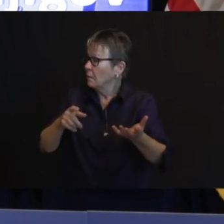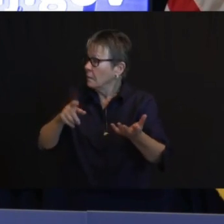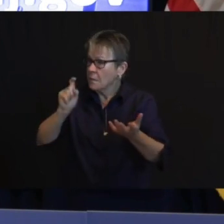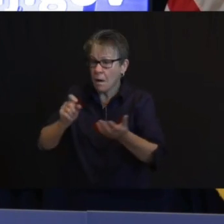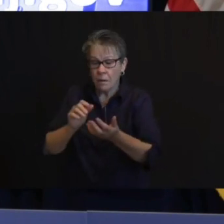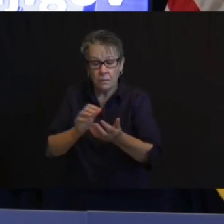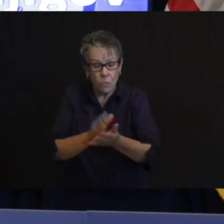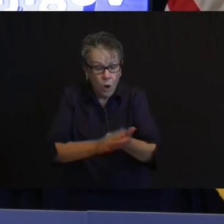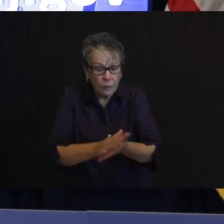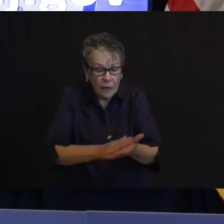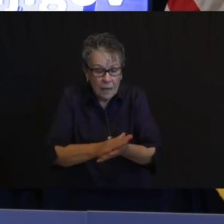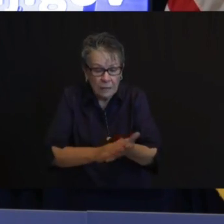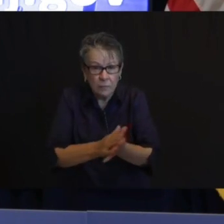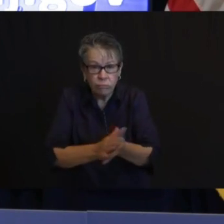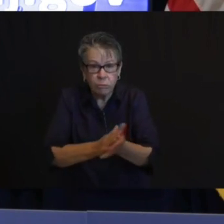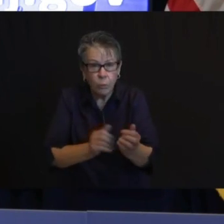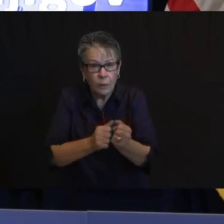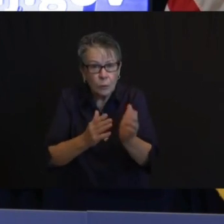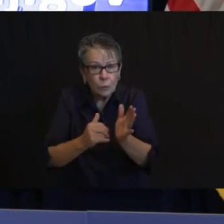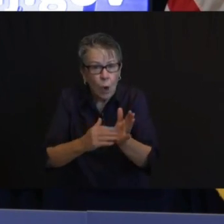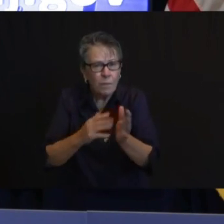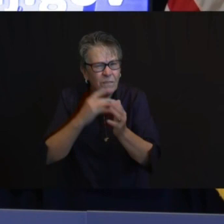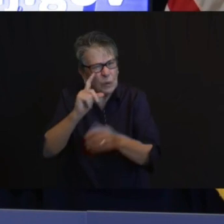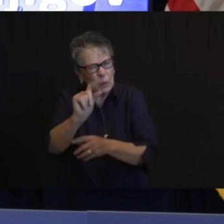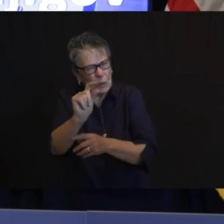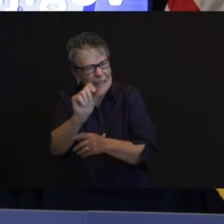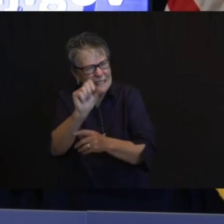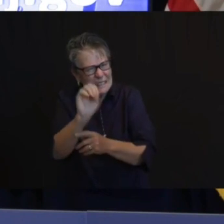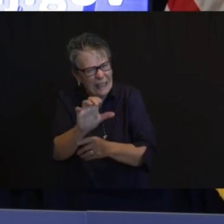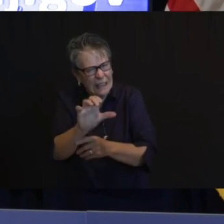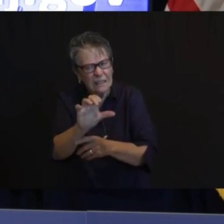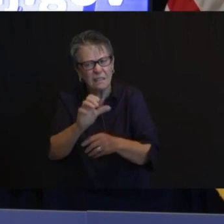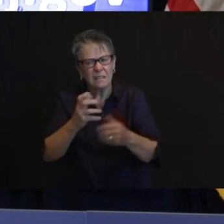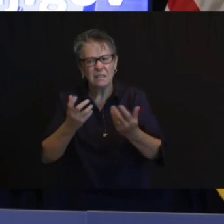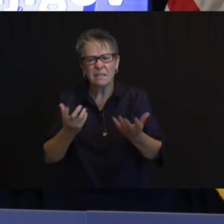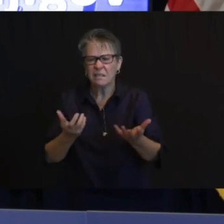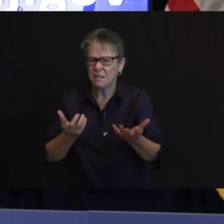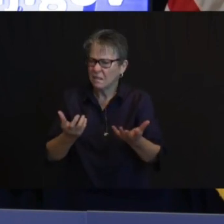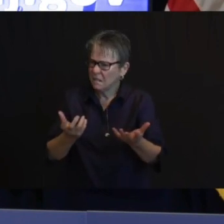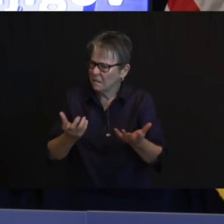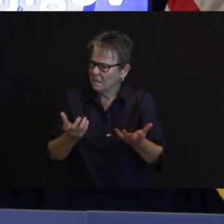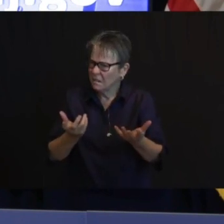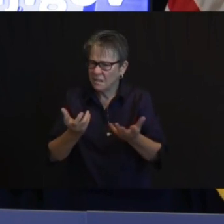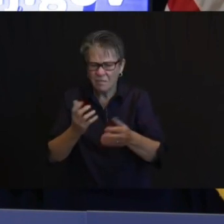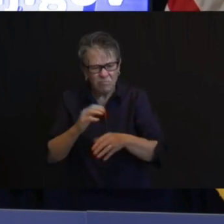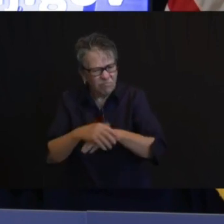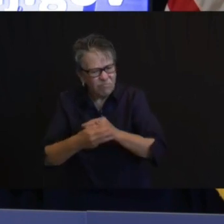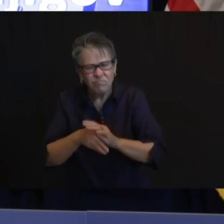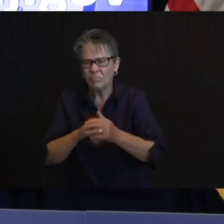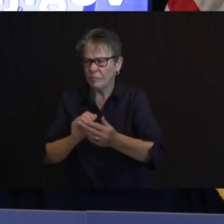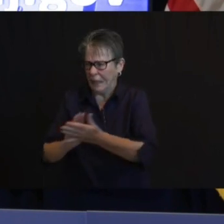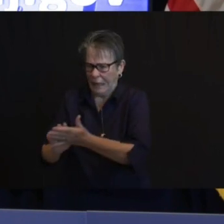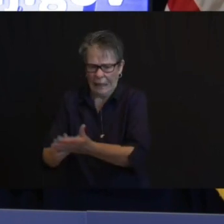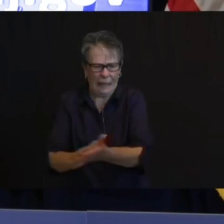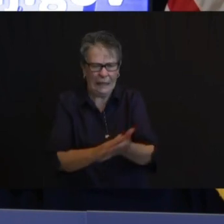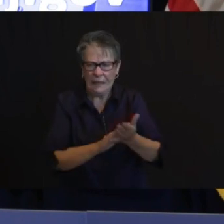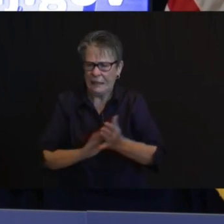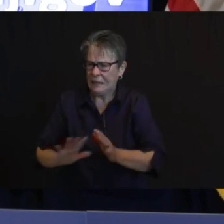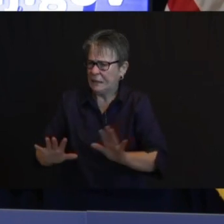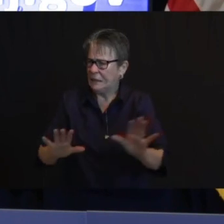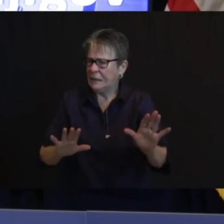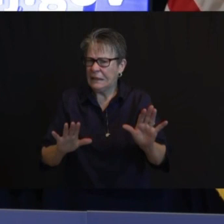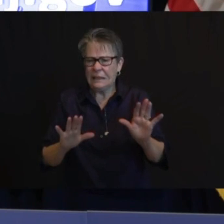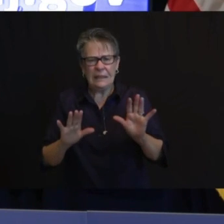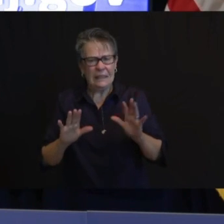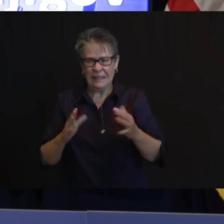hand sanitizer that contains at least 60% alcohol. As cases increase in the state, the majority of our